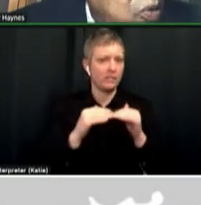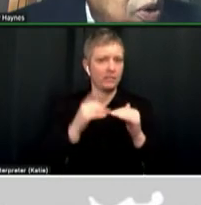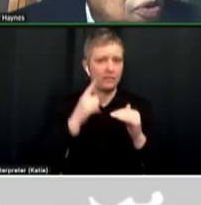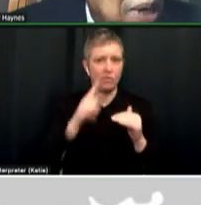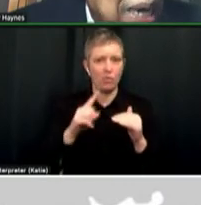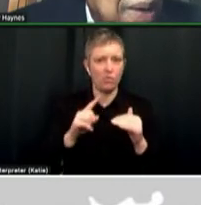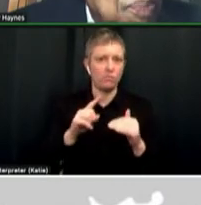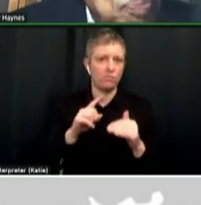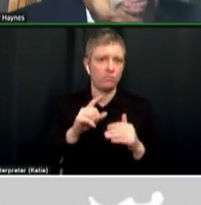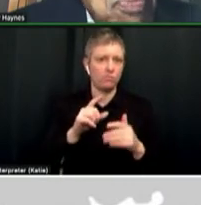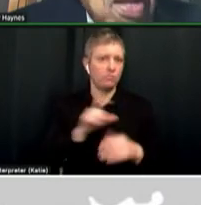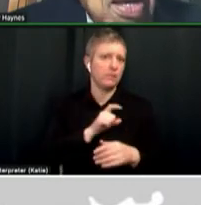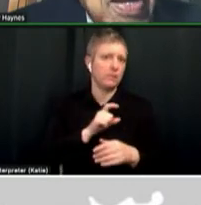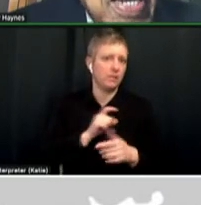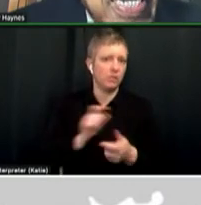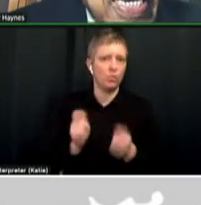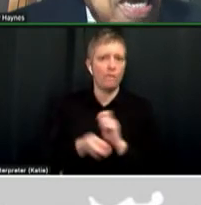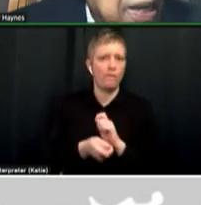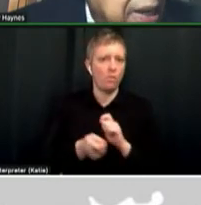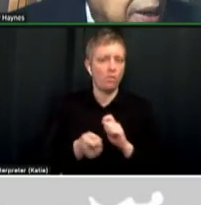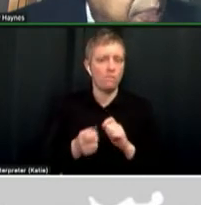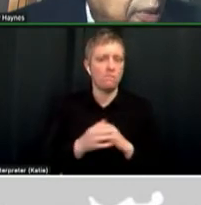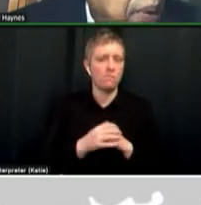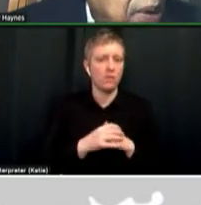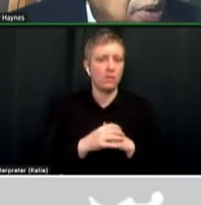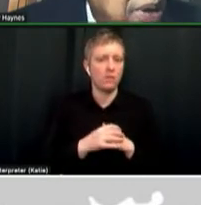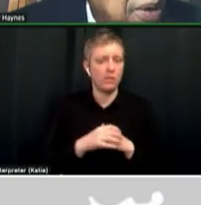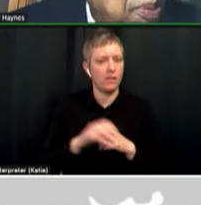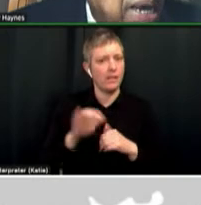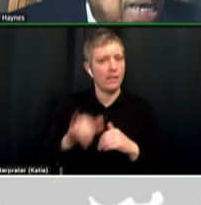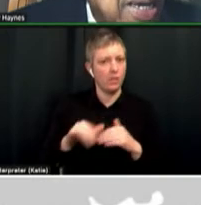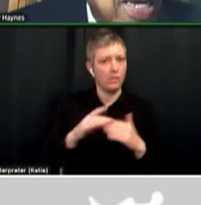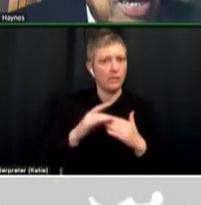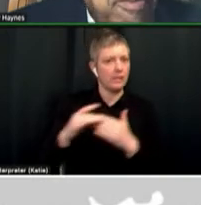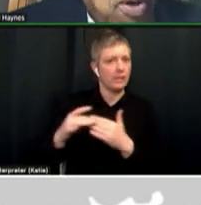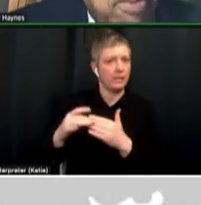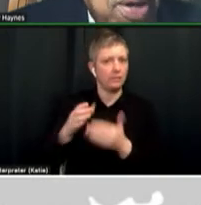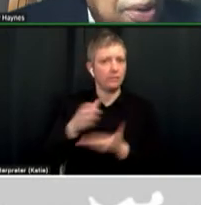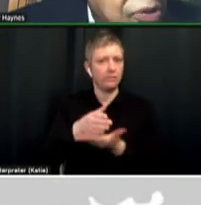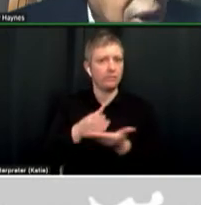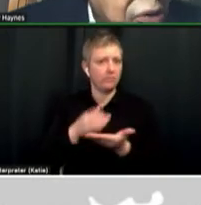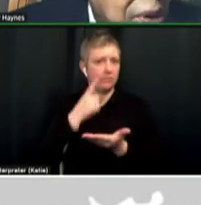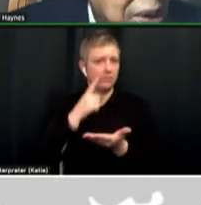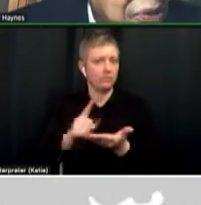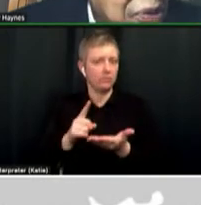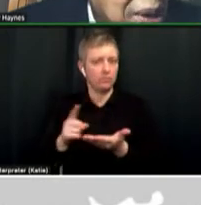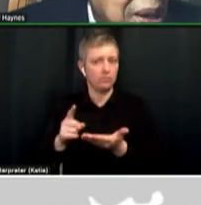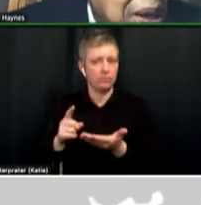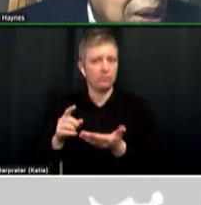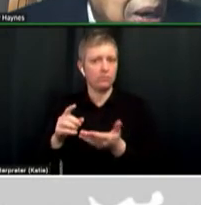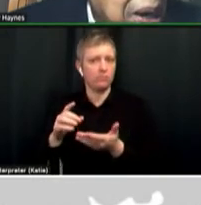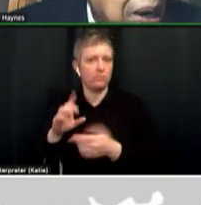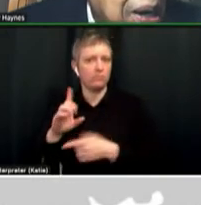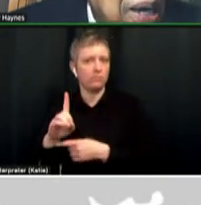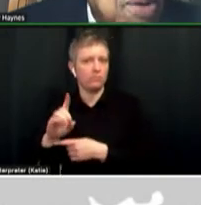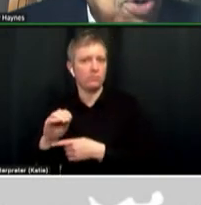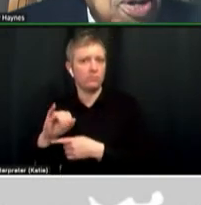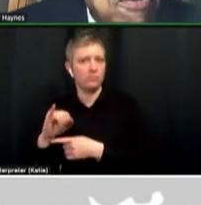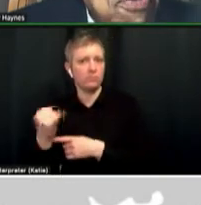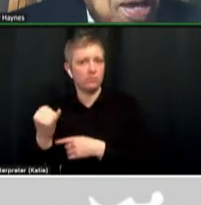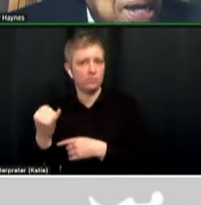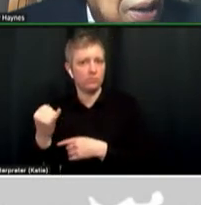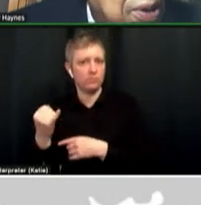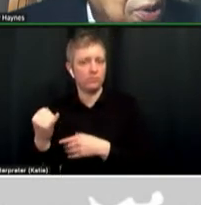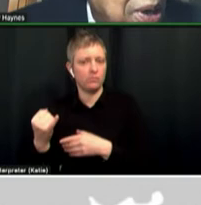Reform was the lead proponent of bringing the Department of Justice into